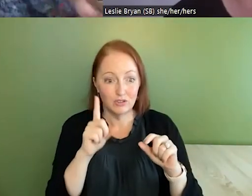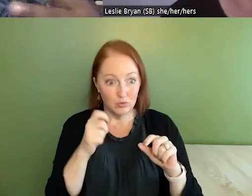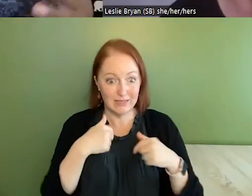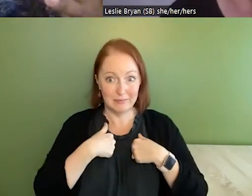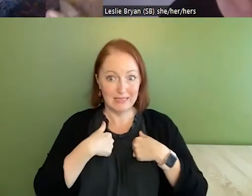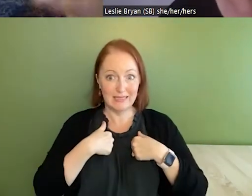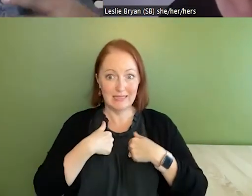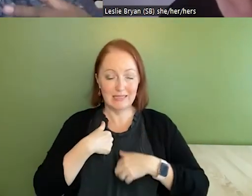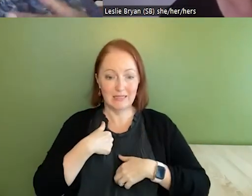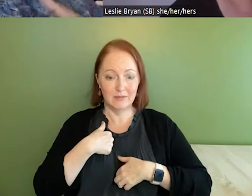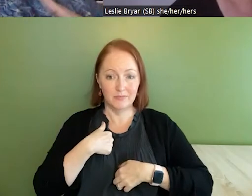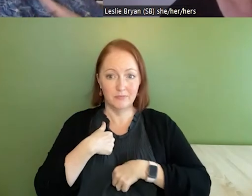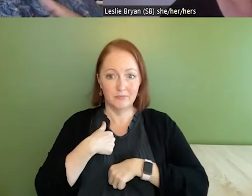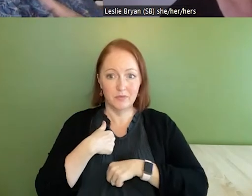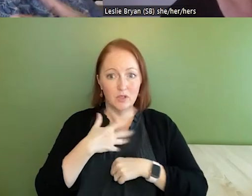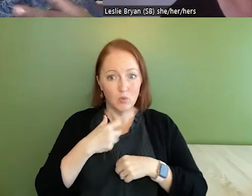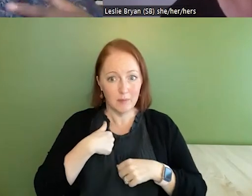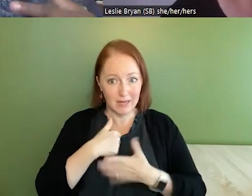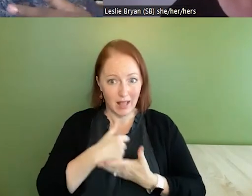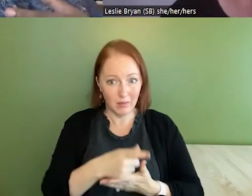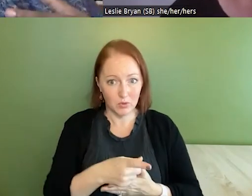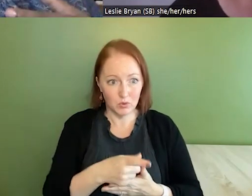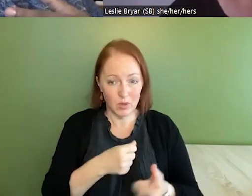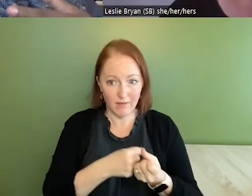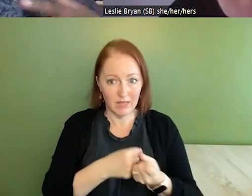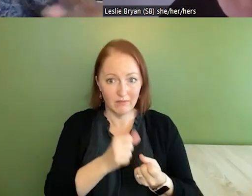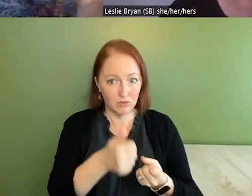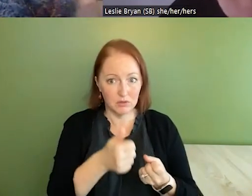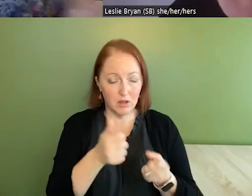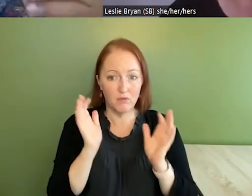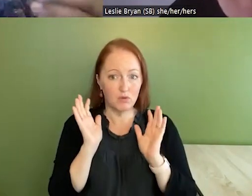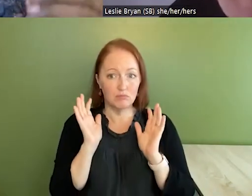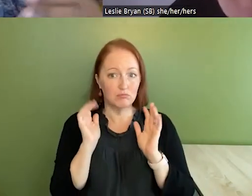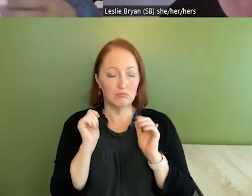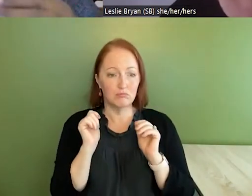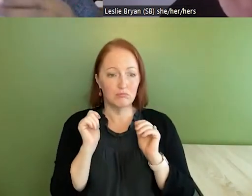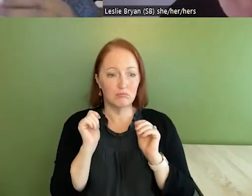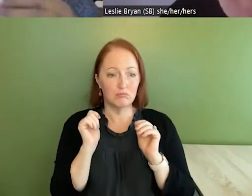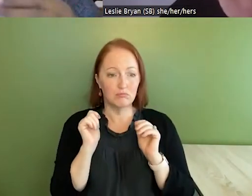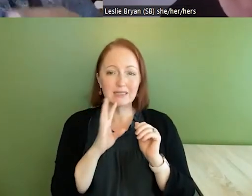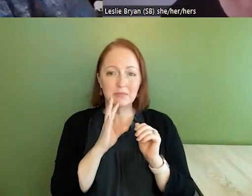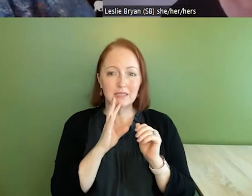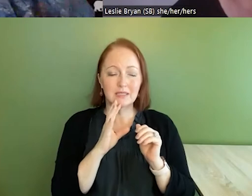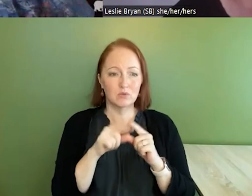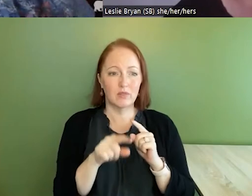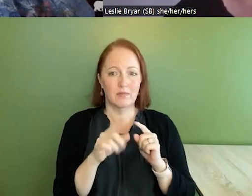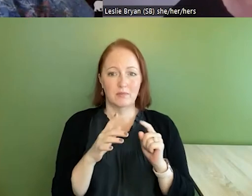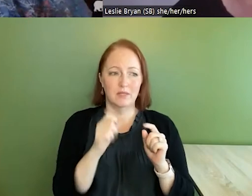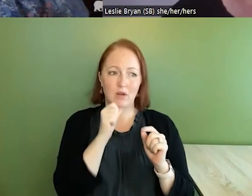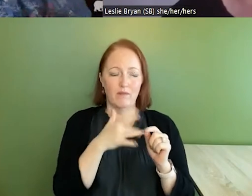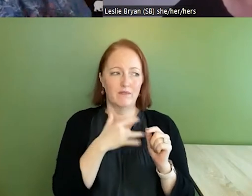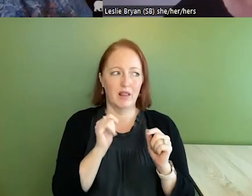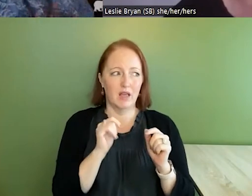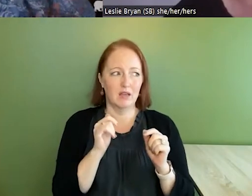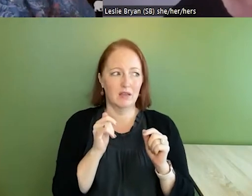Like, would you like for me to help you, help advocate for yourself? Speaking in such a way that they don't feel like they